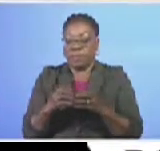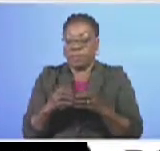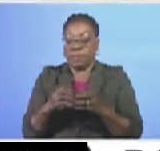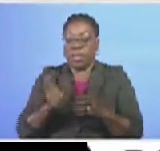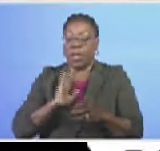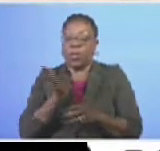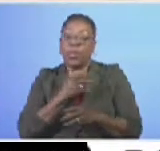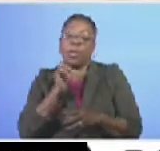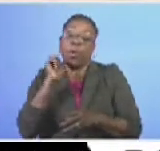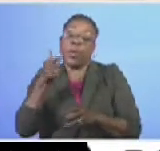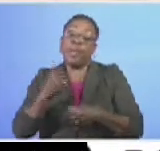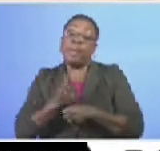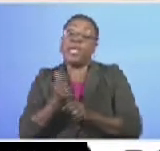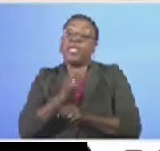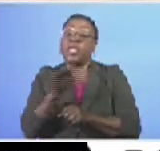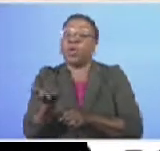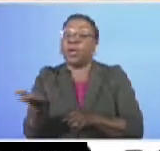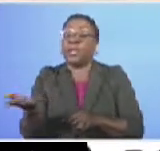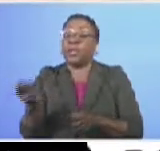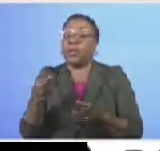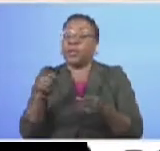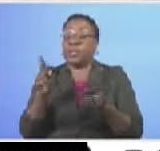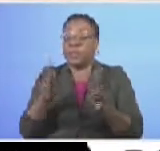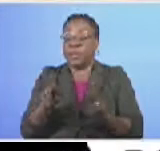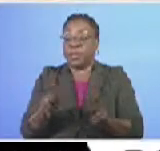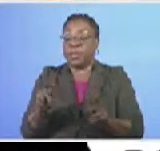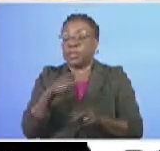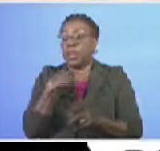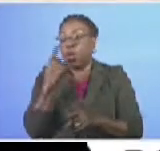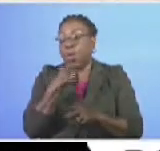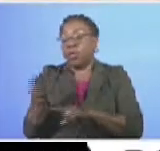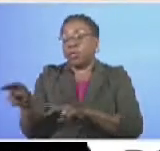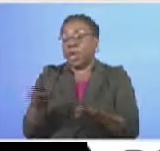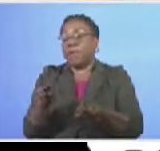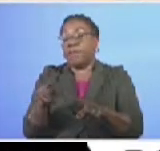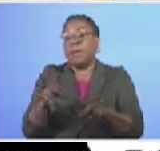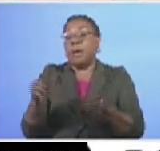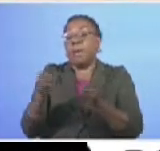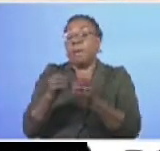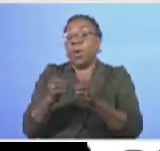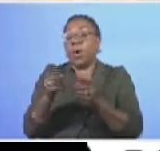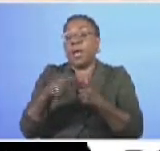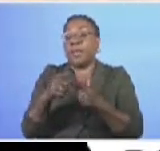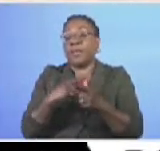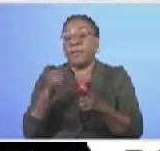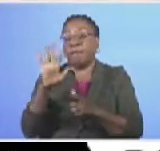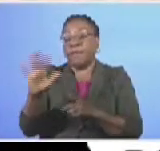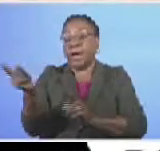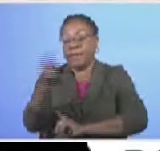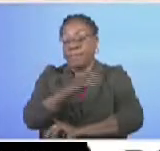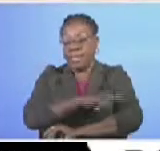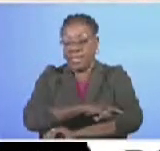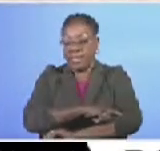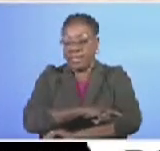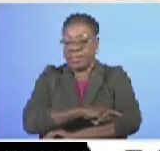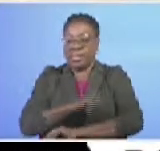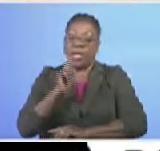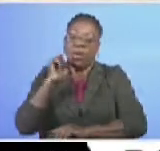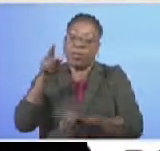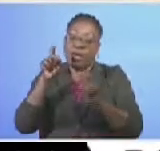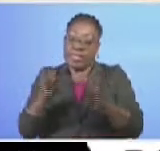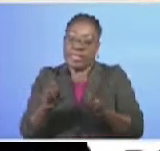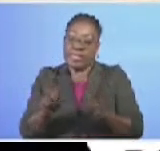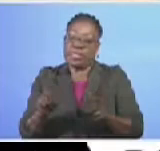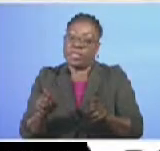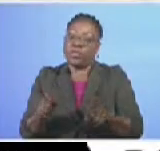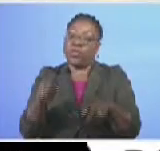We're going to ensure that those folks who, as I said, stay beyond the 5 days, that we do contact them. And if they are positive,